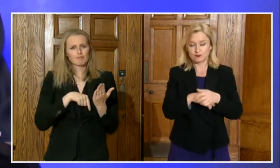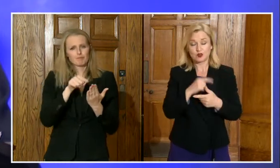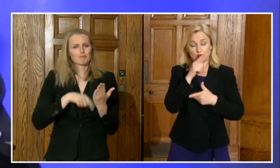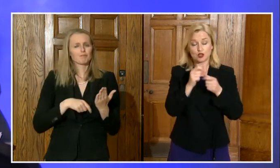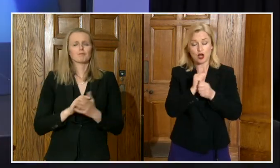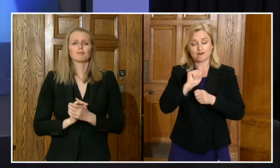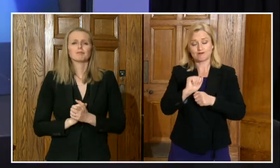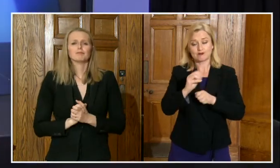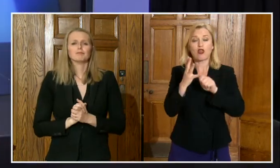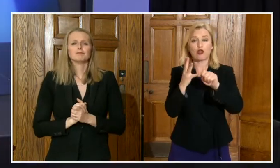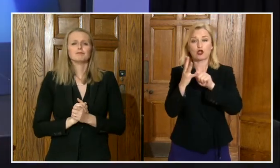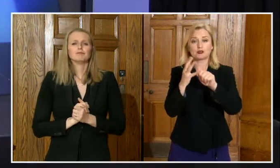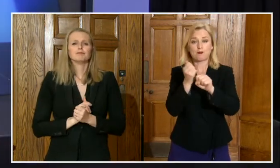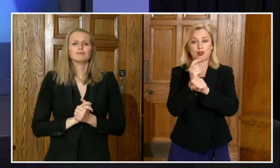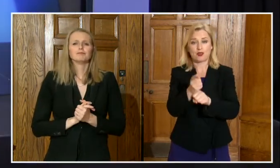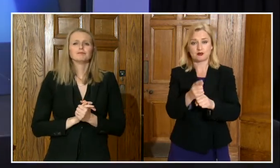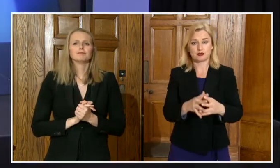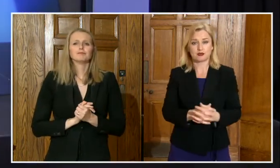executive.